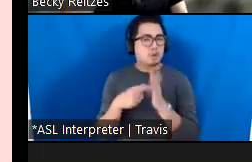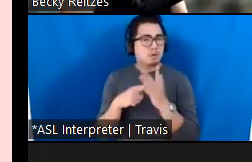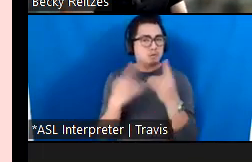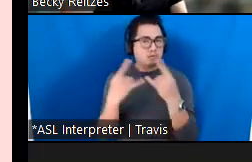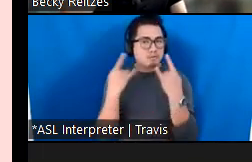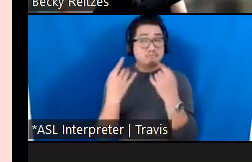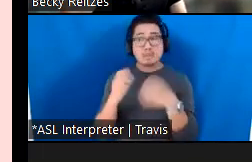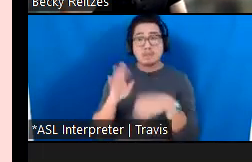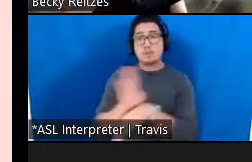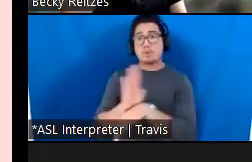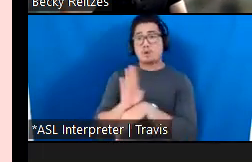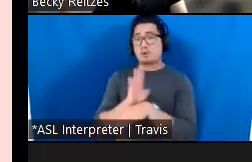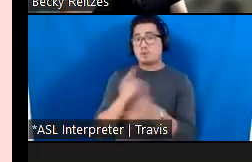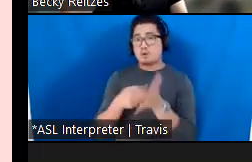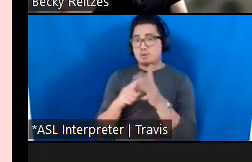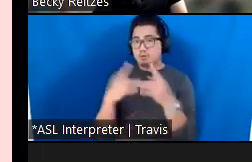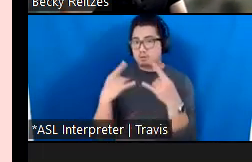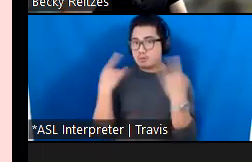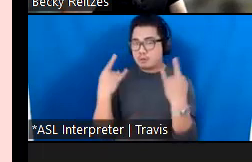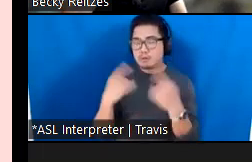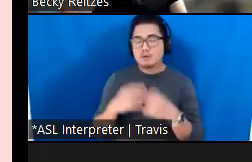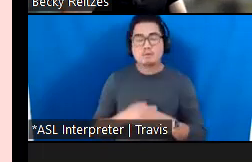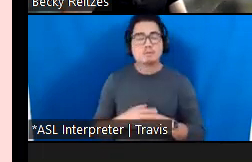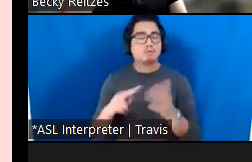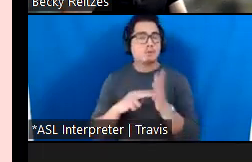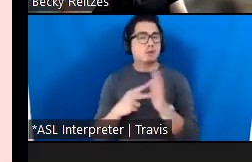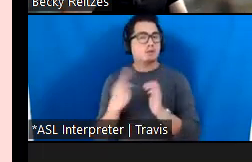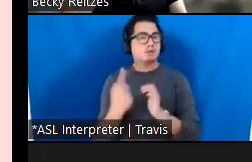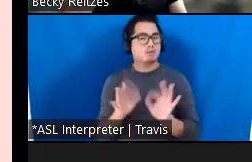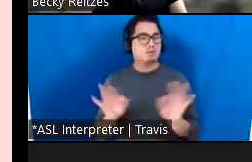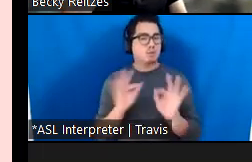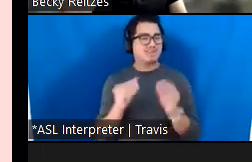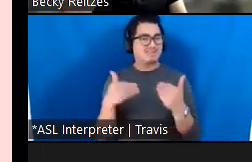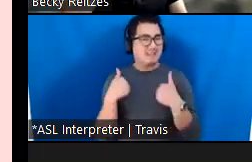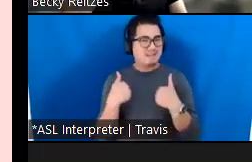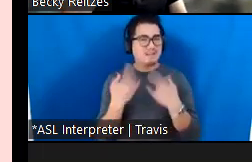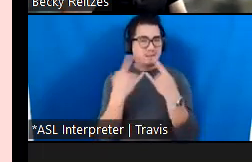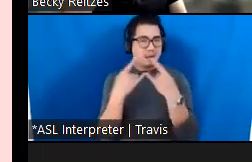businesses require masks. So it's always a good idea to have them on you, but the same for